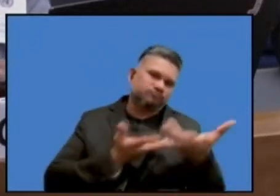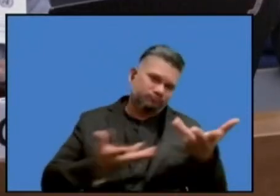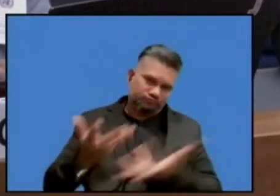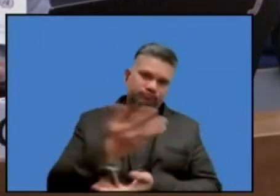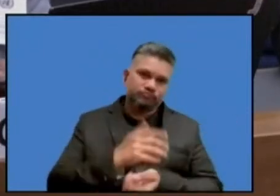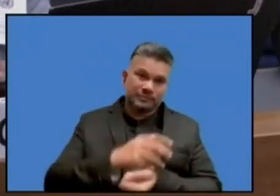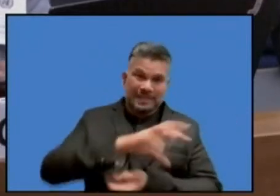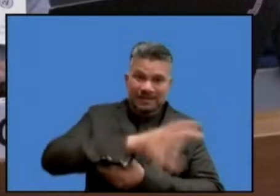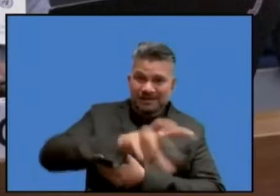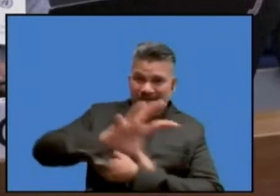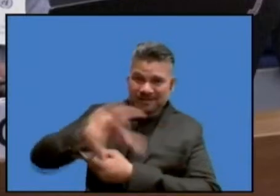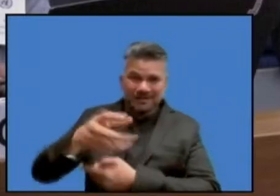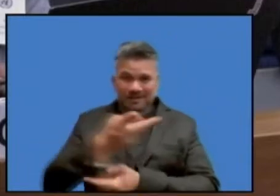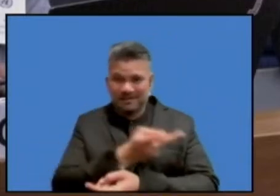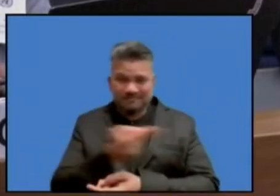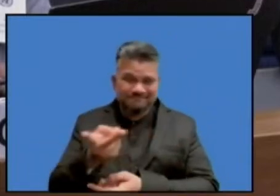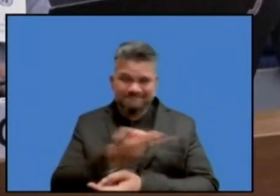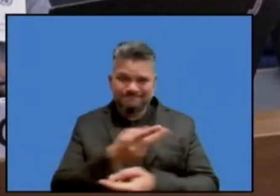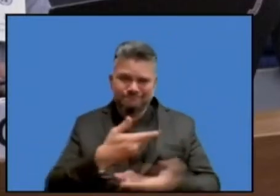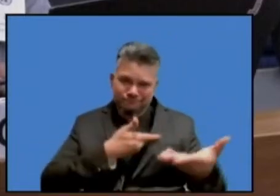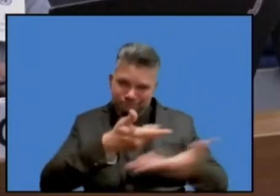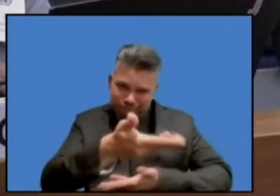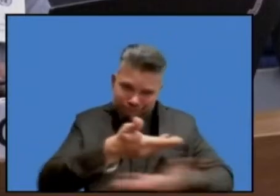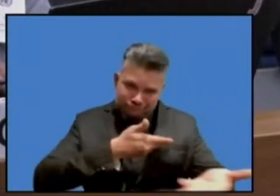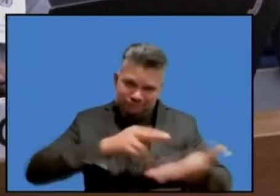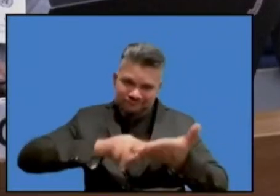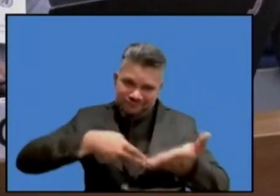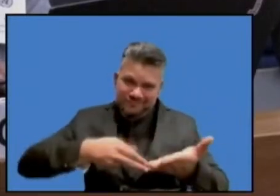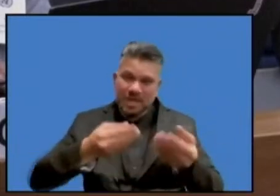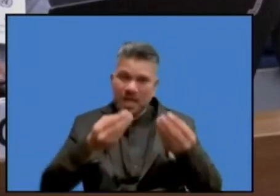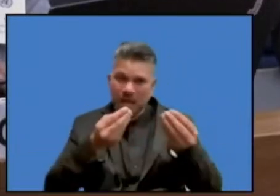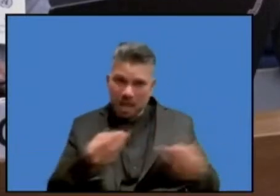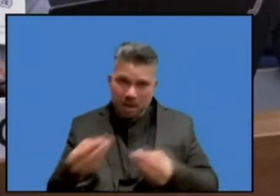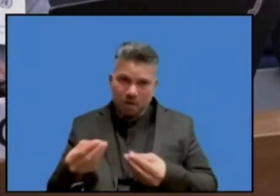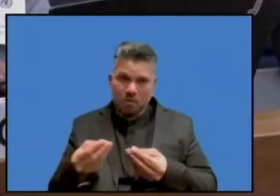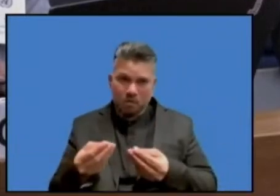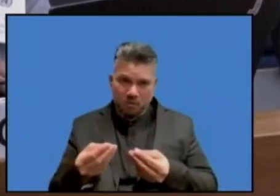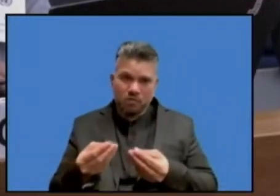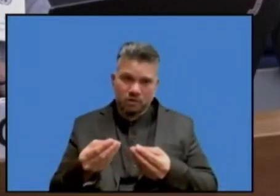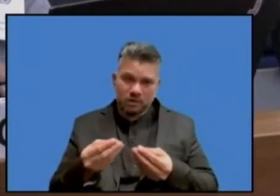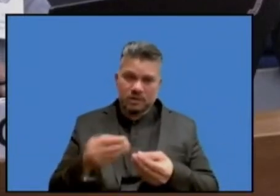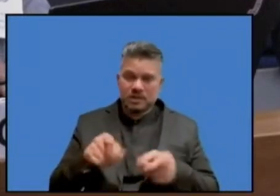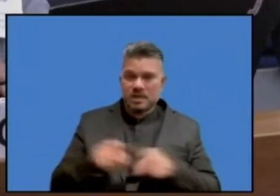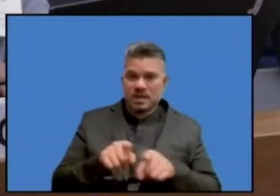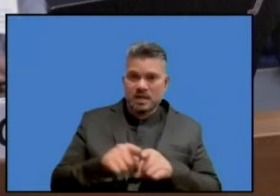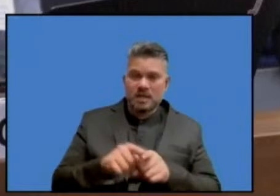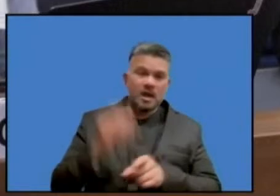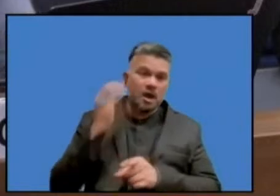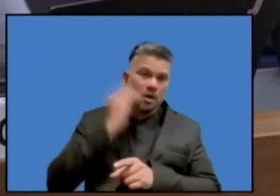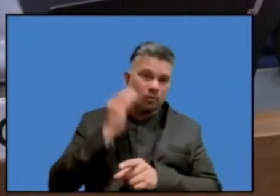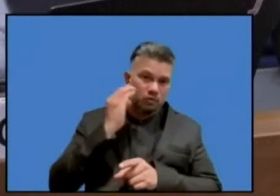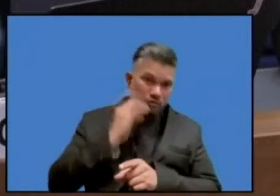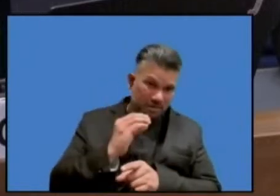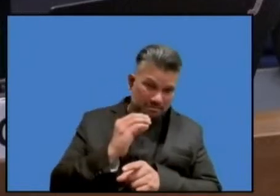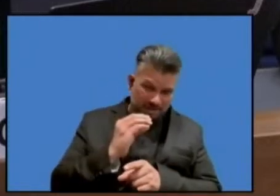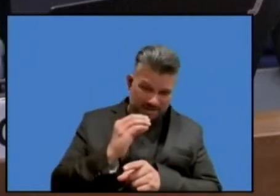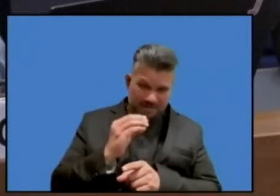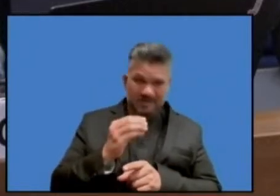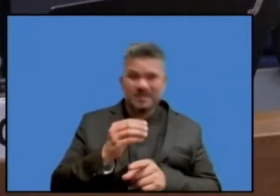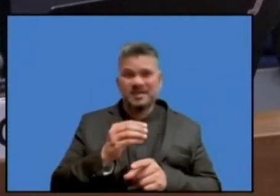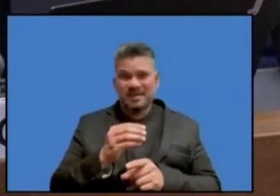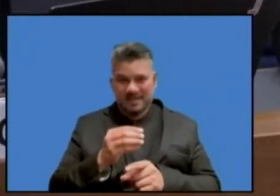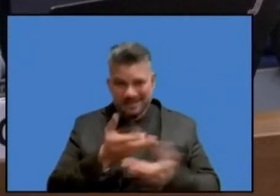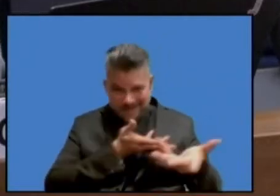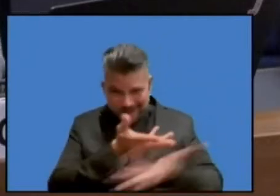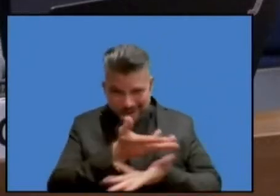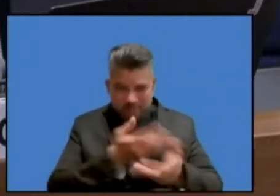with regional mechanisms such as the Abu Dhabi dialogue and the Colombo process remain integral to